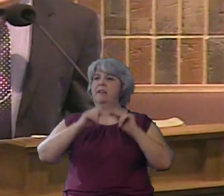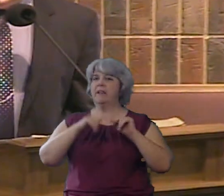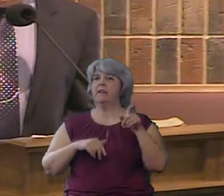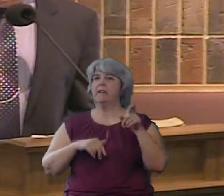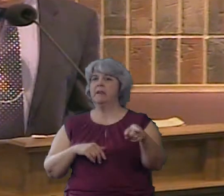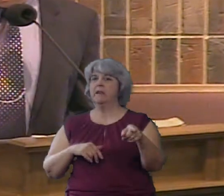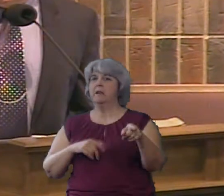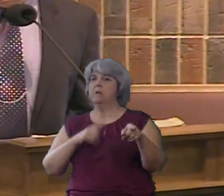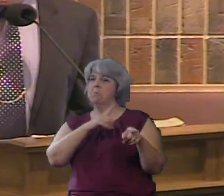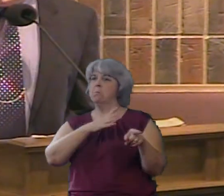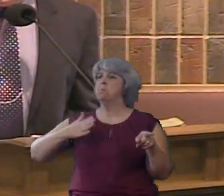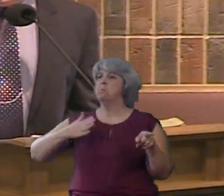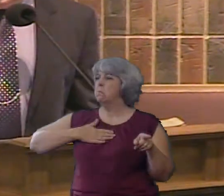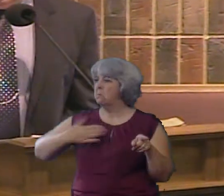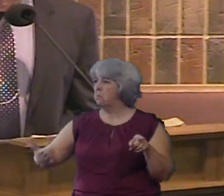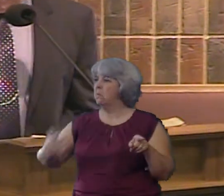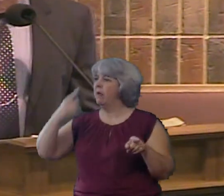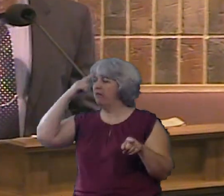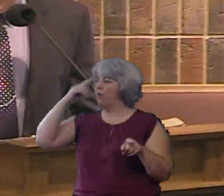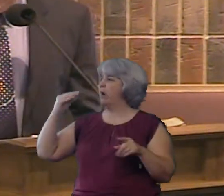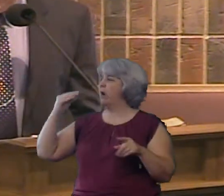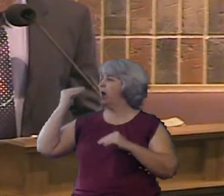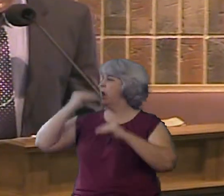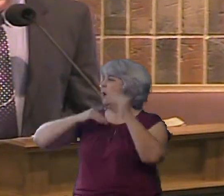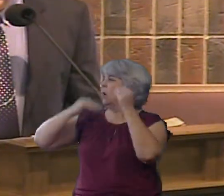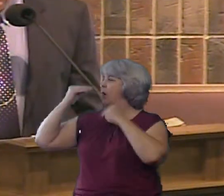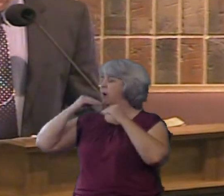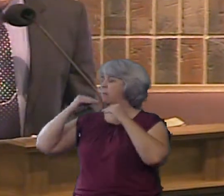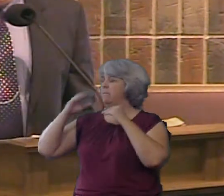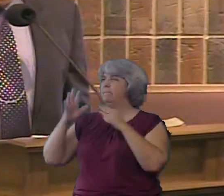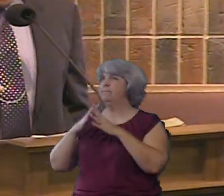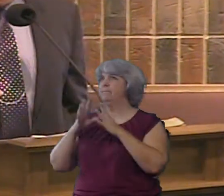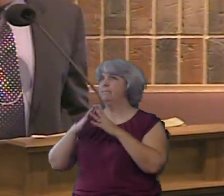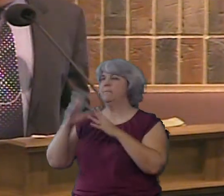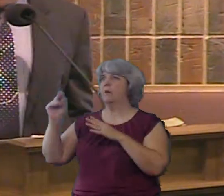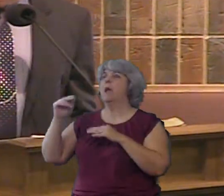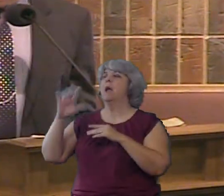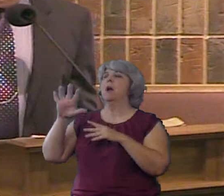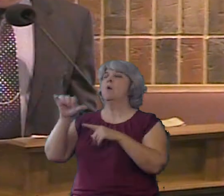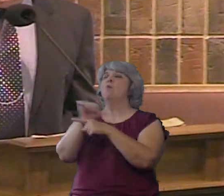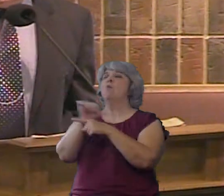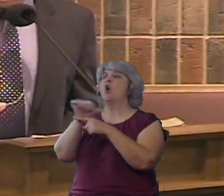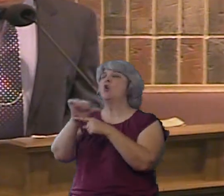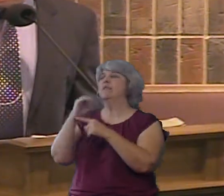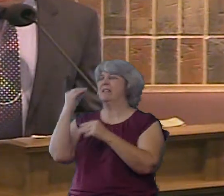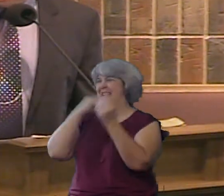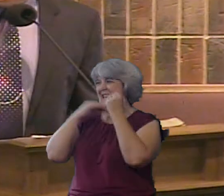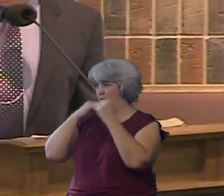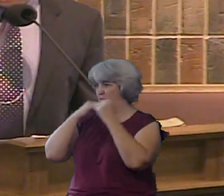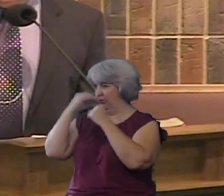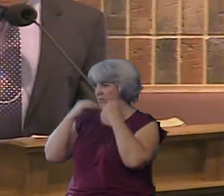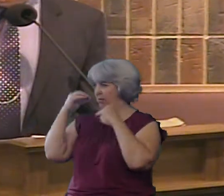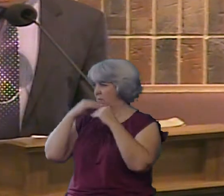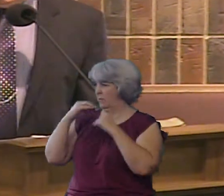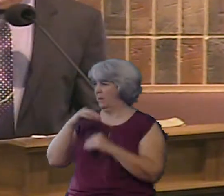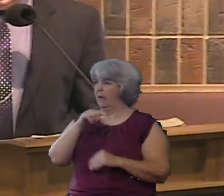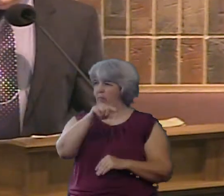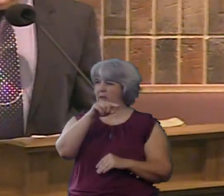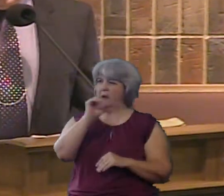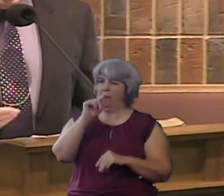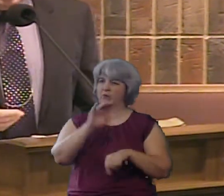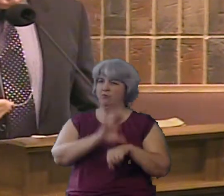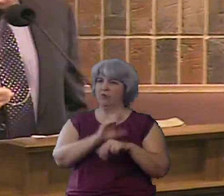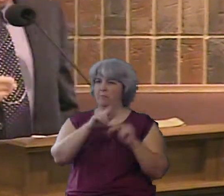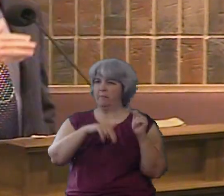host our reception there, our rehearsal dinner for our family in their building. We